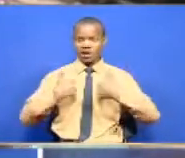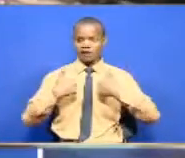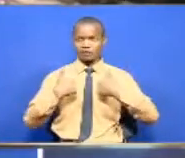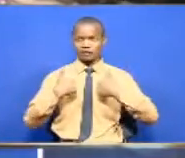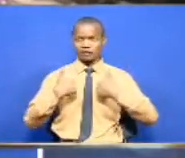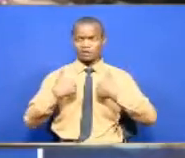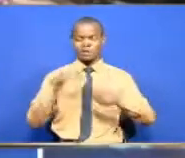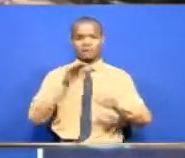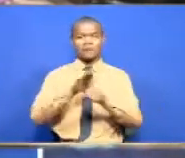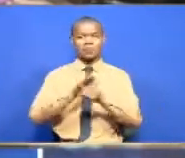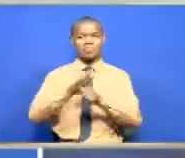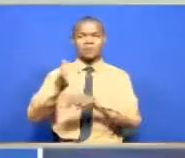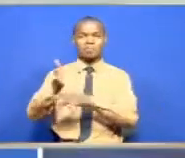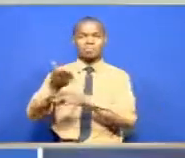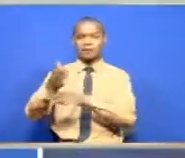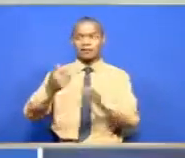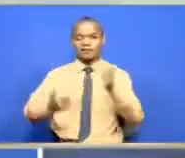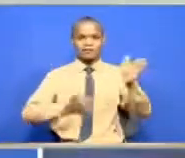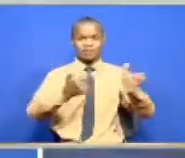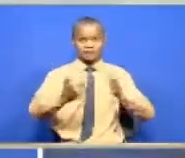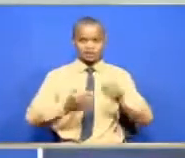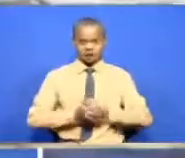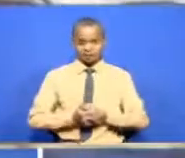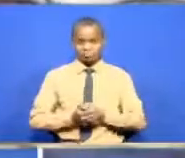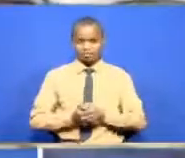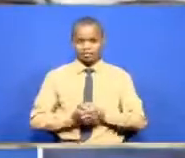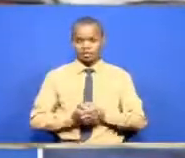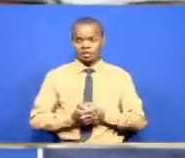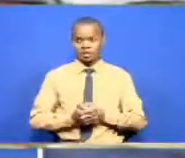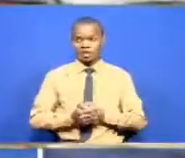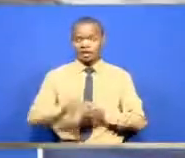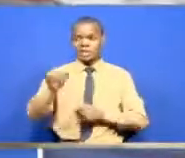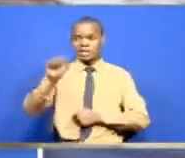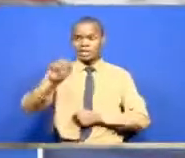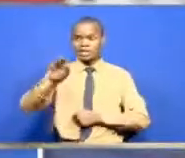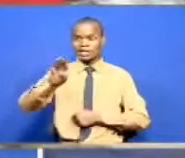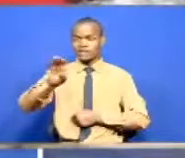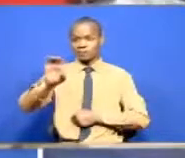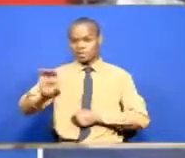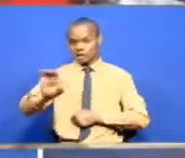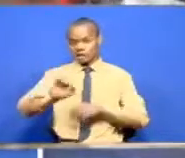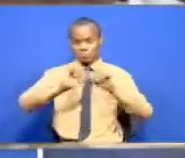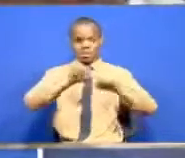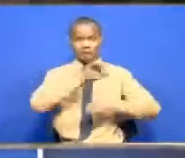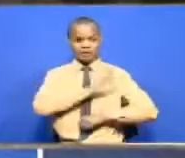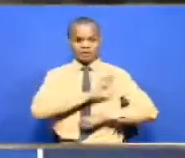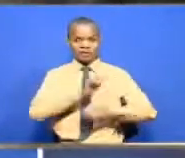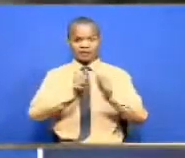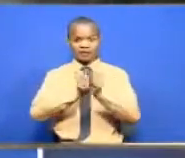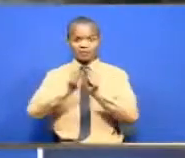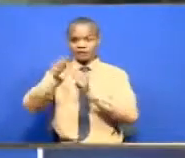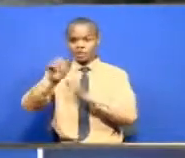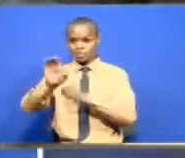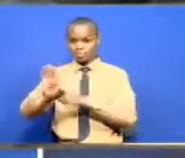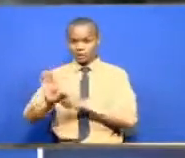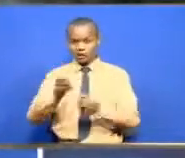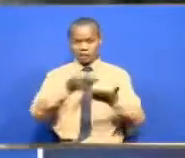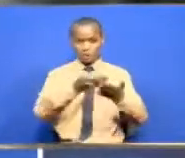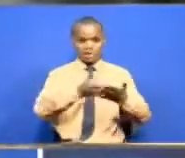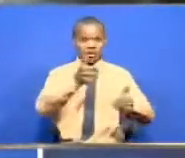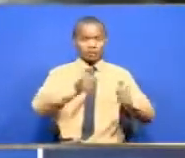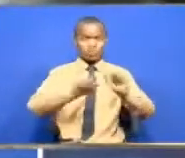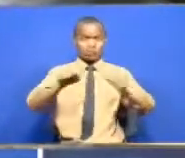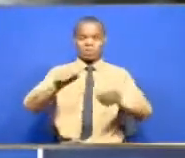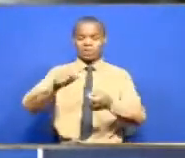fish processing plant. Under the program, small-scale fish farmers will benefit from 15 billion shillings kitty, which is partly funded